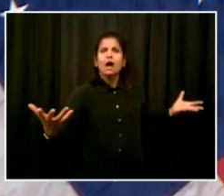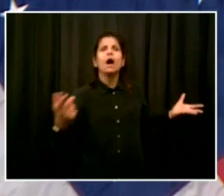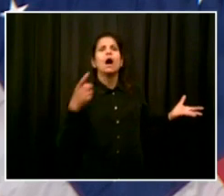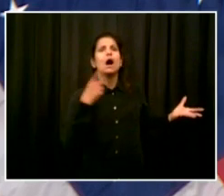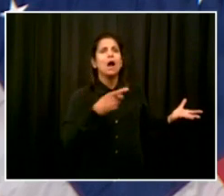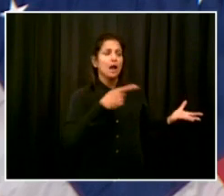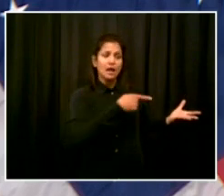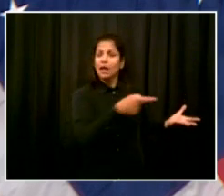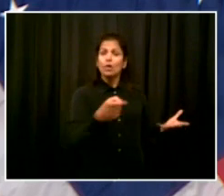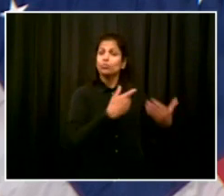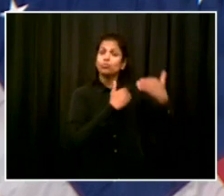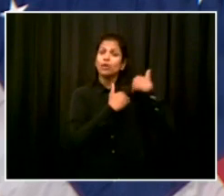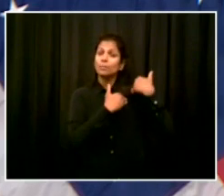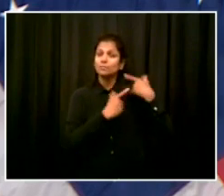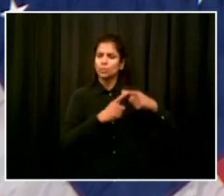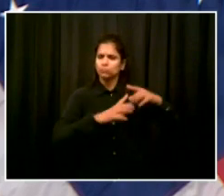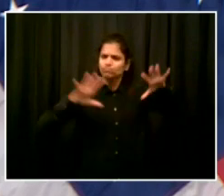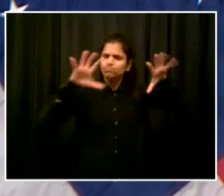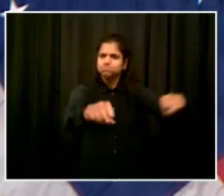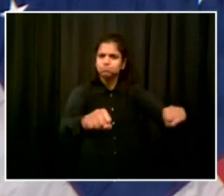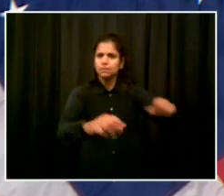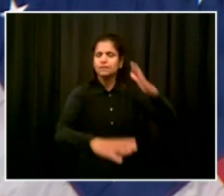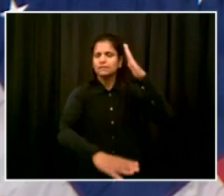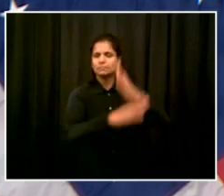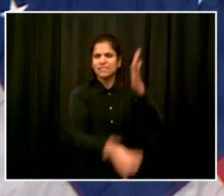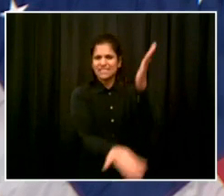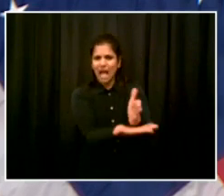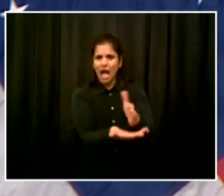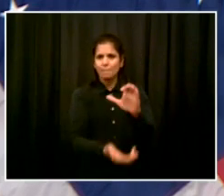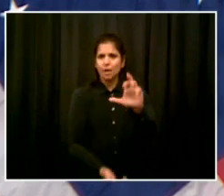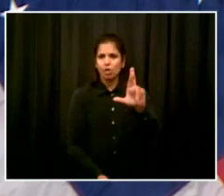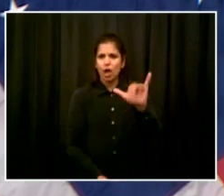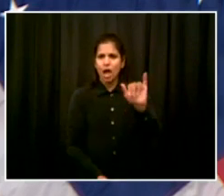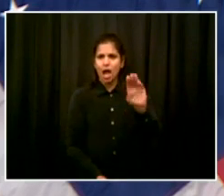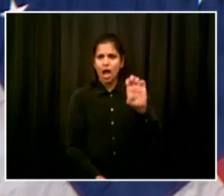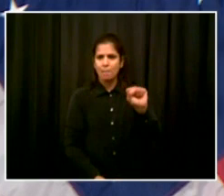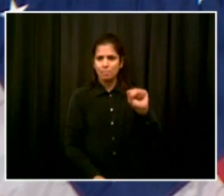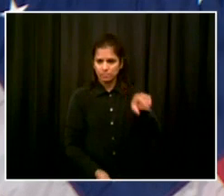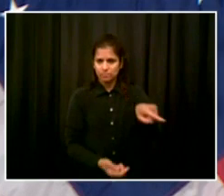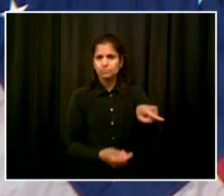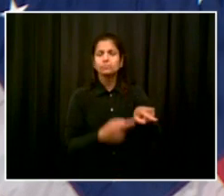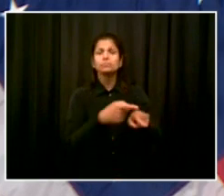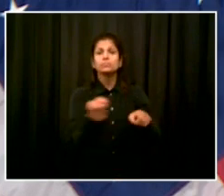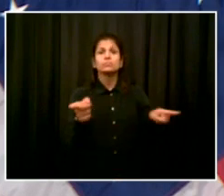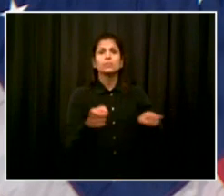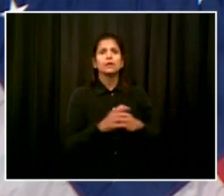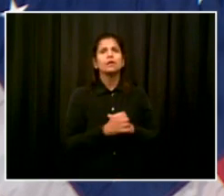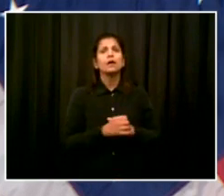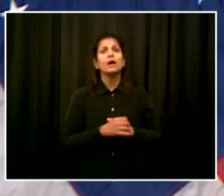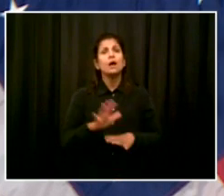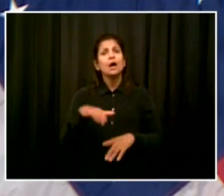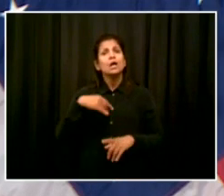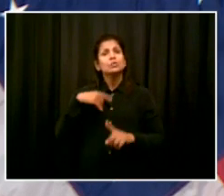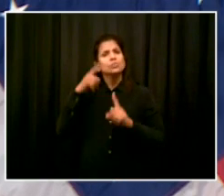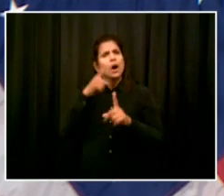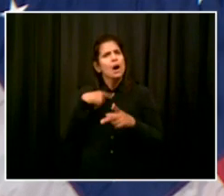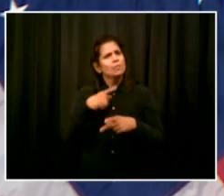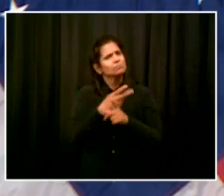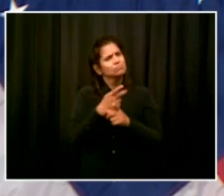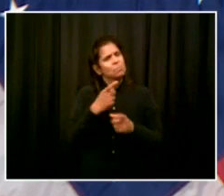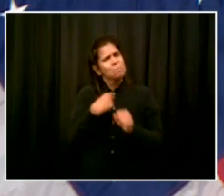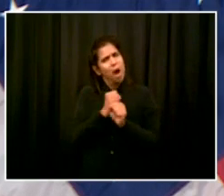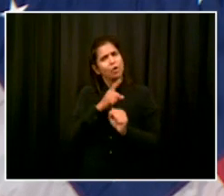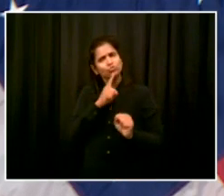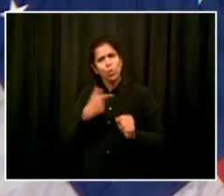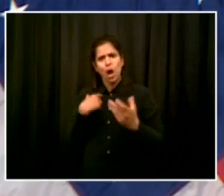safe. Hundreds and hundreds of officers are being redeployed from inside positions, from outside positions, but